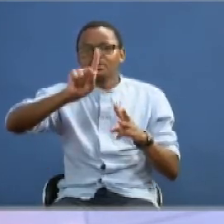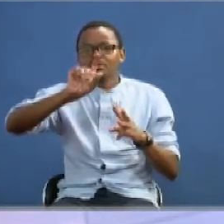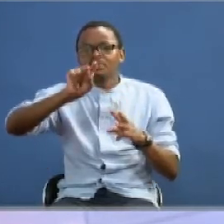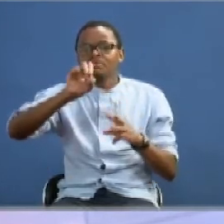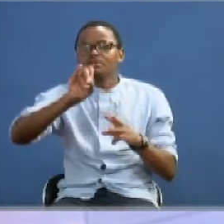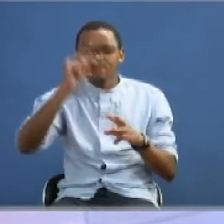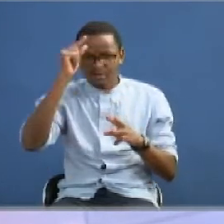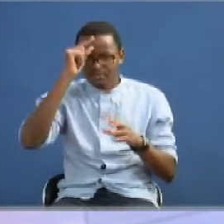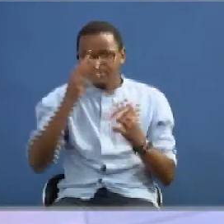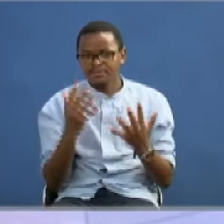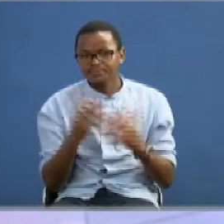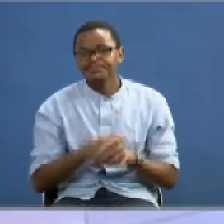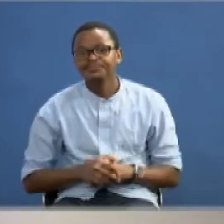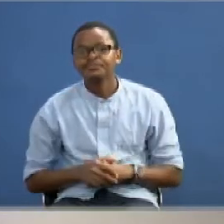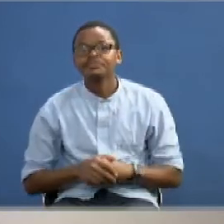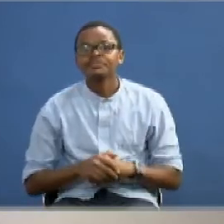government?